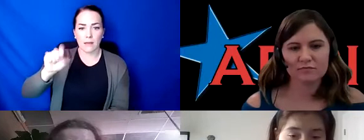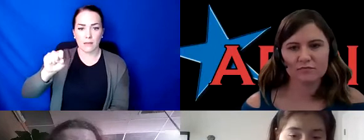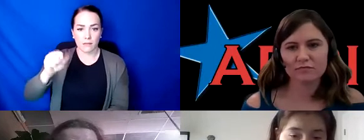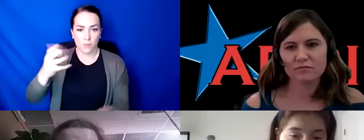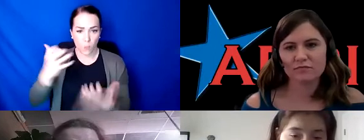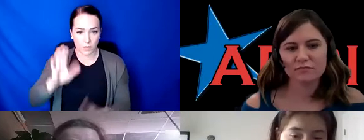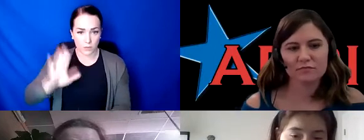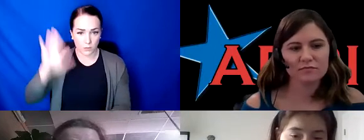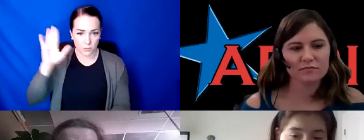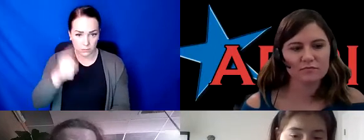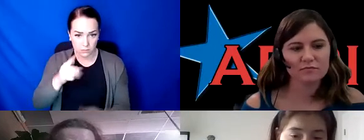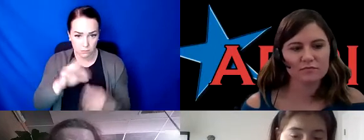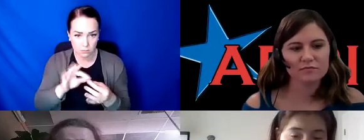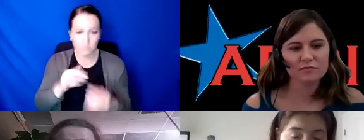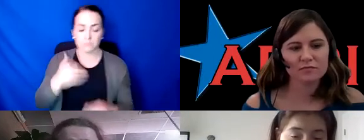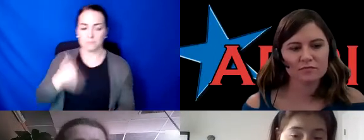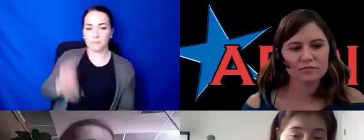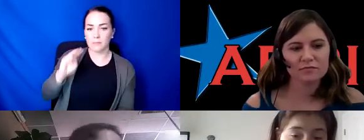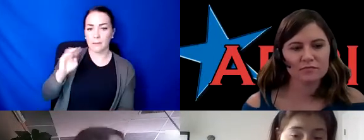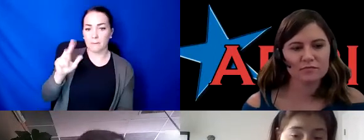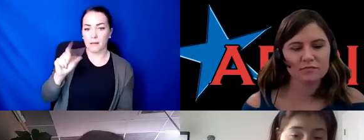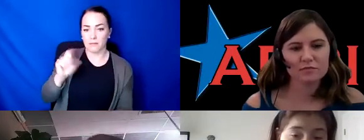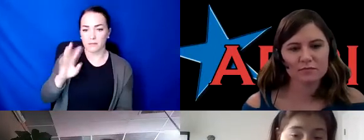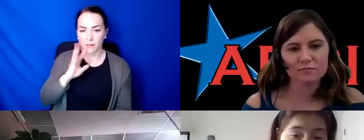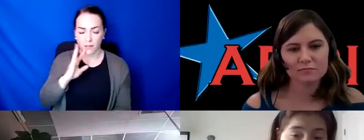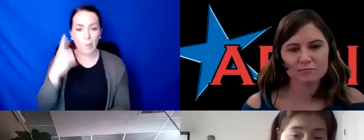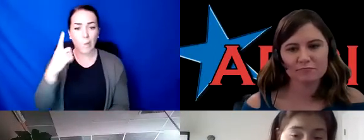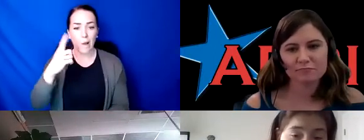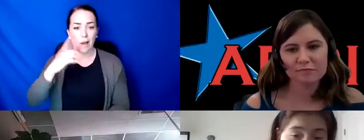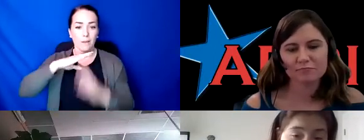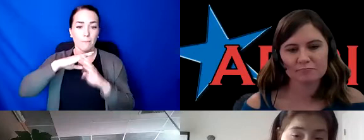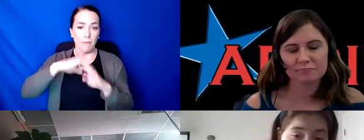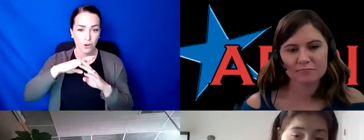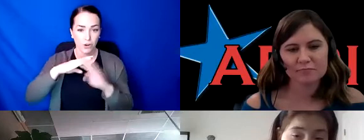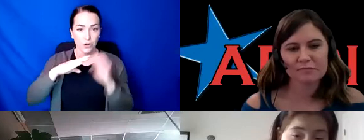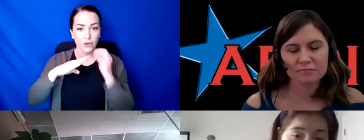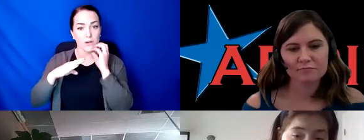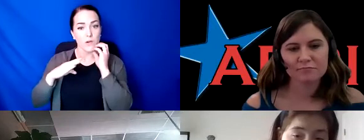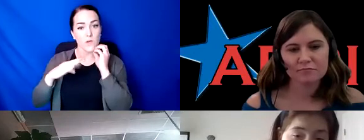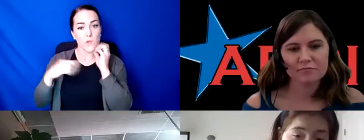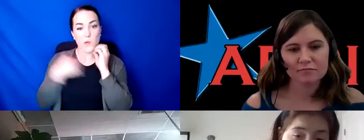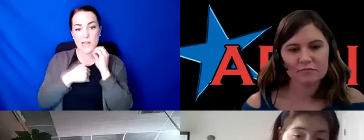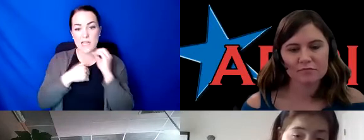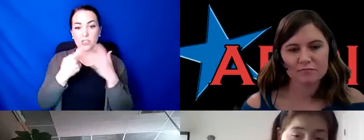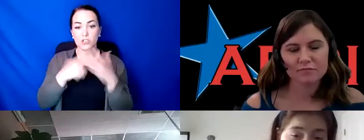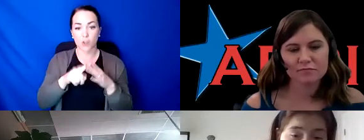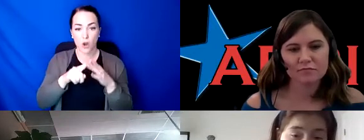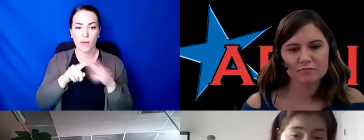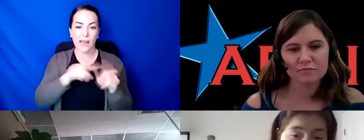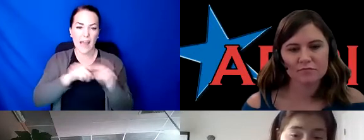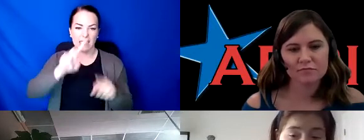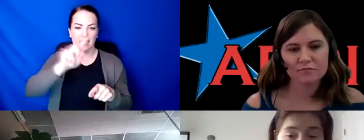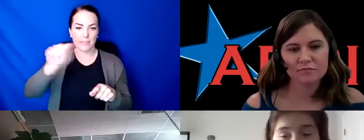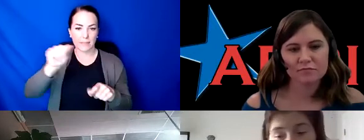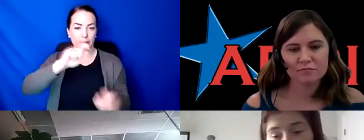I feel like one of the barriers was kind of something that we started like as a disability movement, we started with to make things better, but is